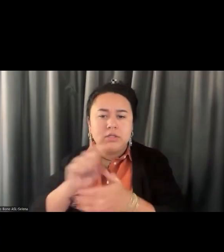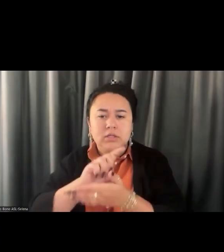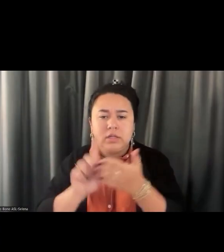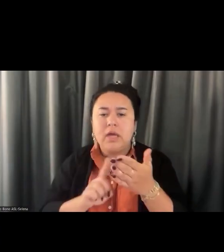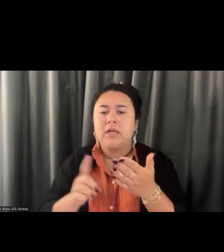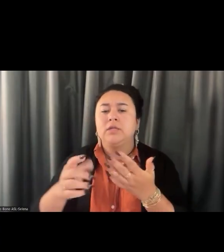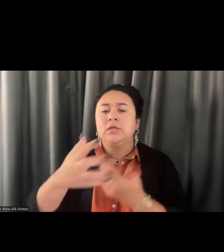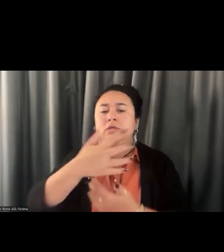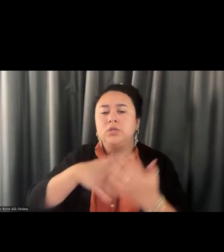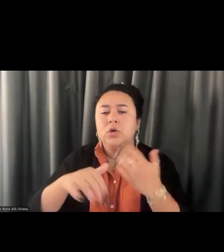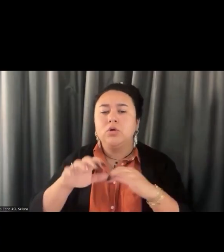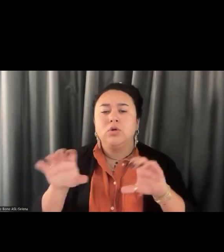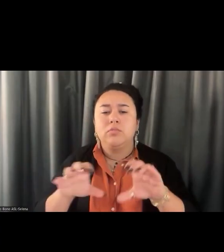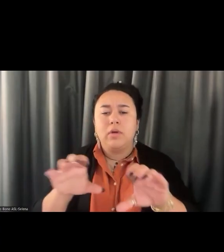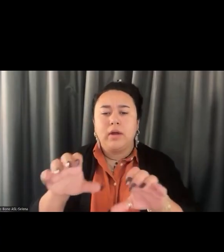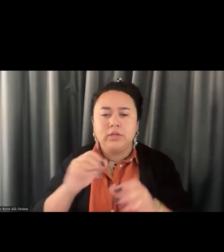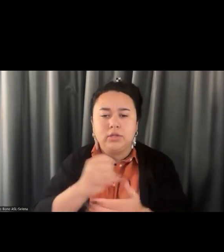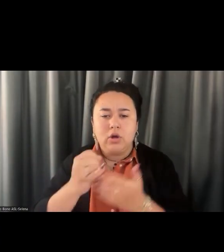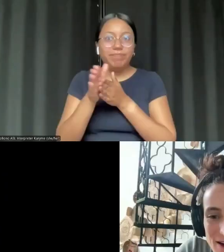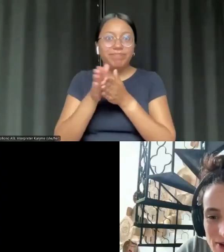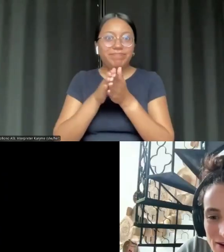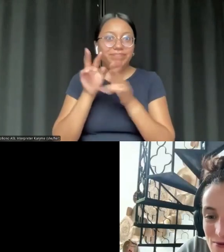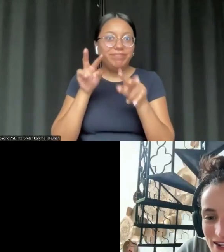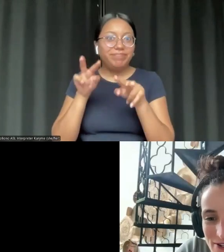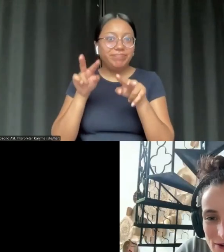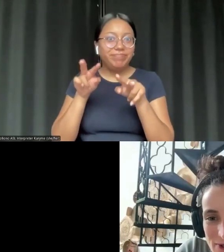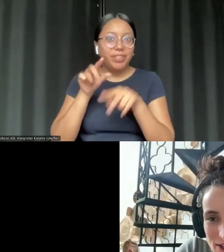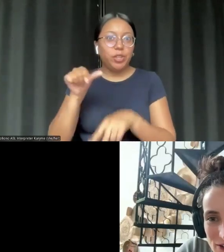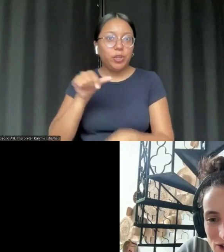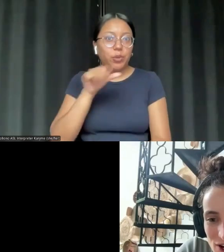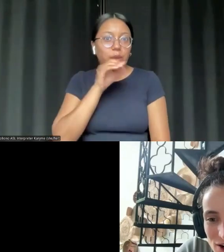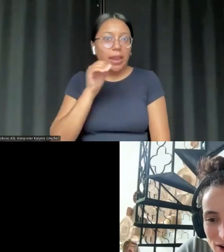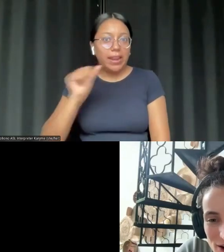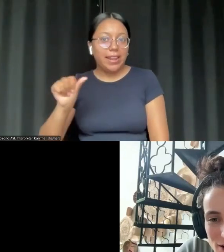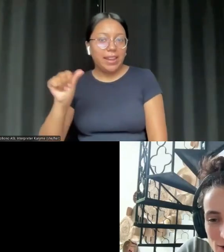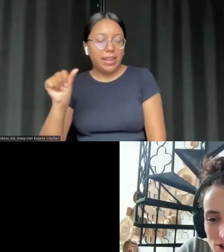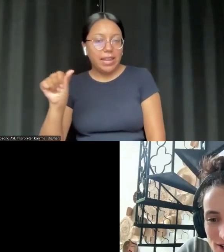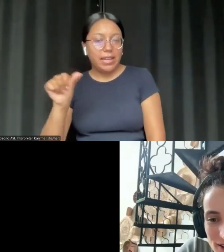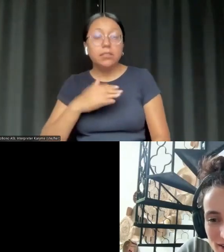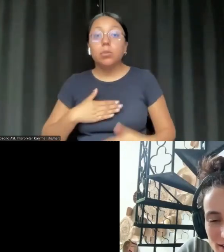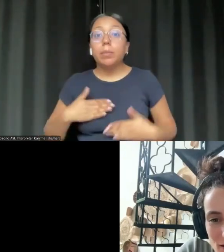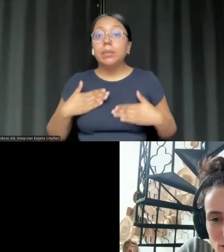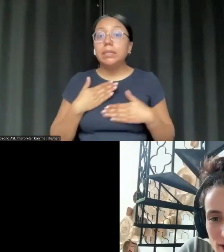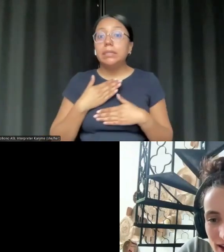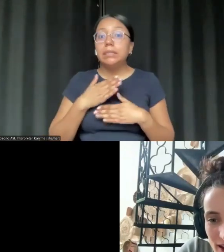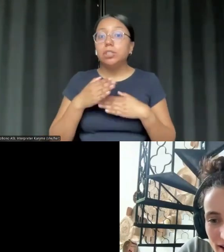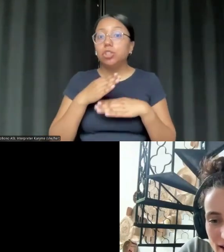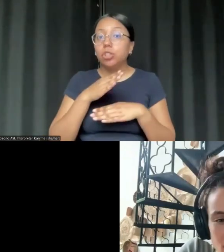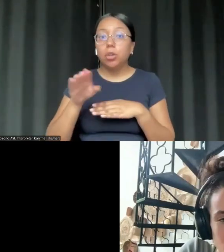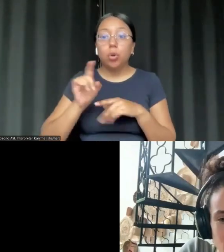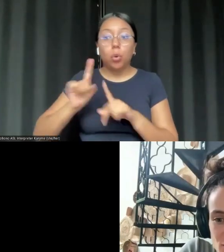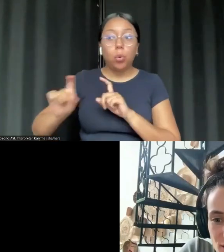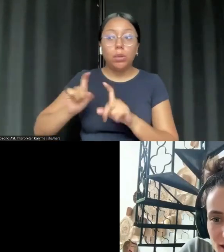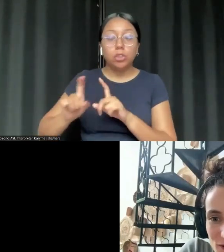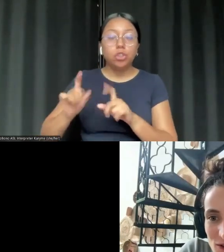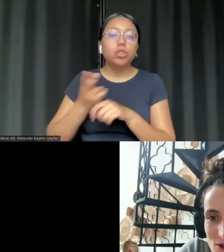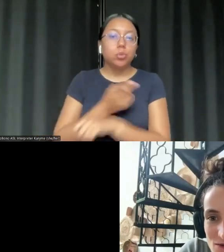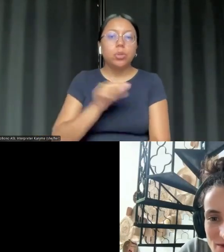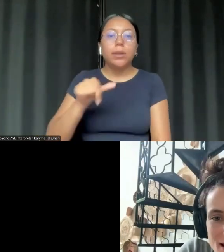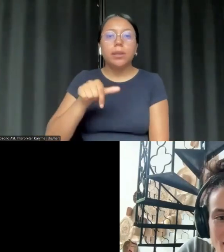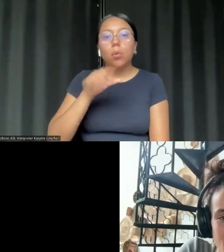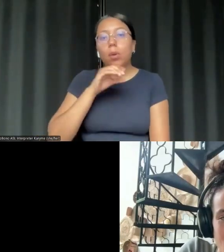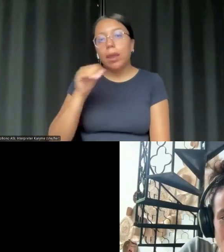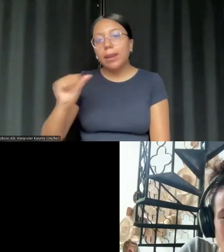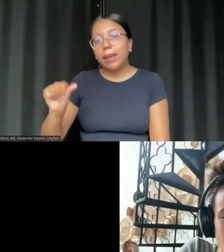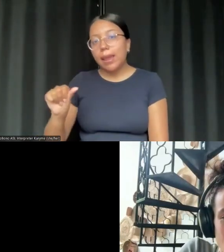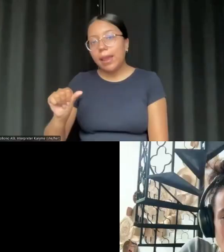access washing, and mass communication. A reminder to please share your questions in the Q&A feature on